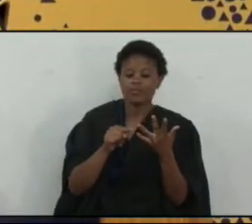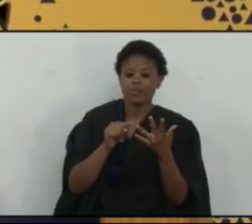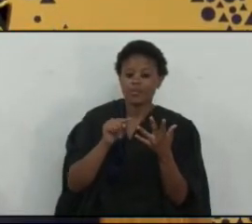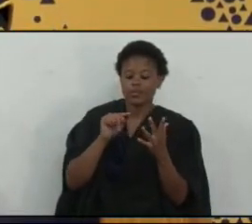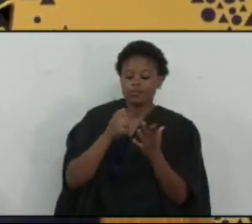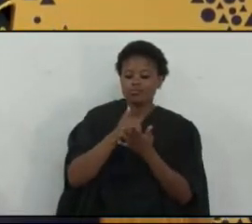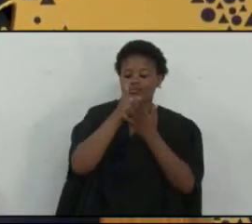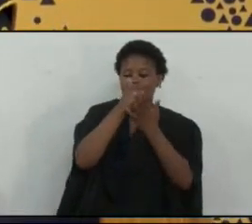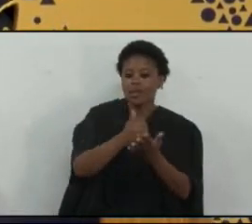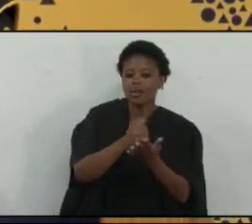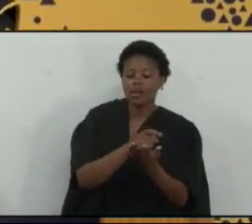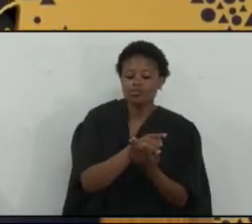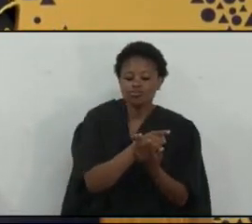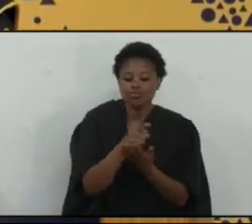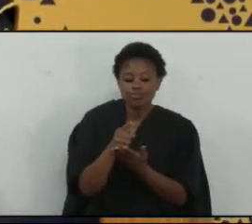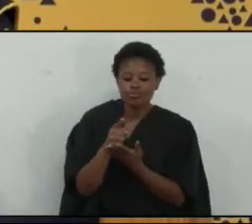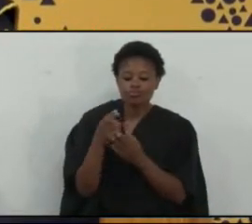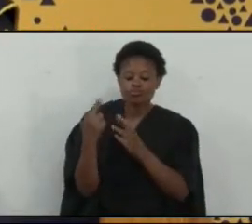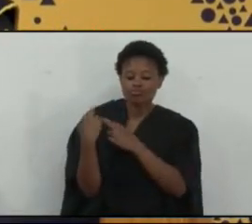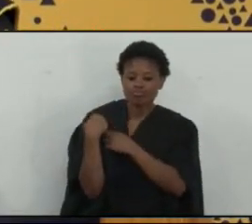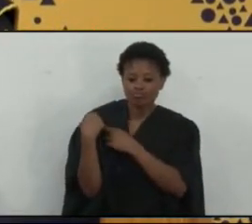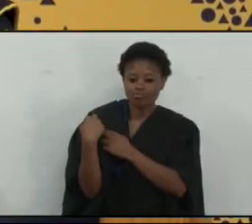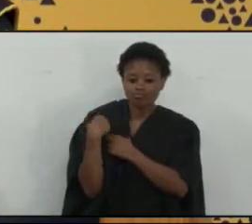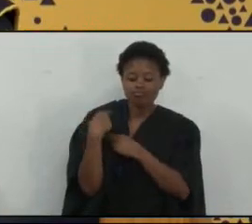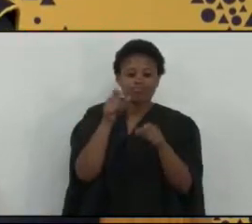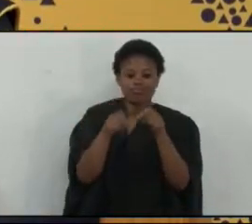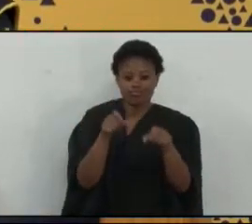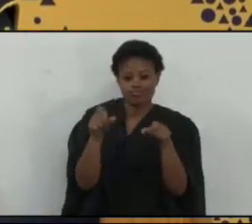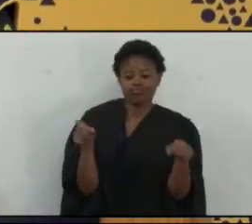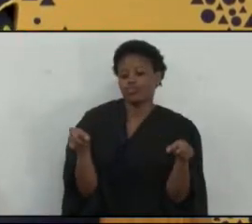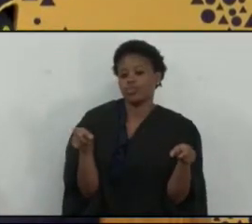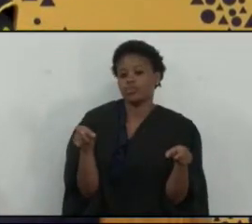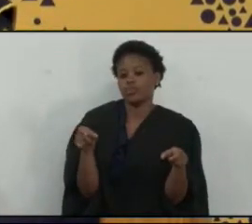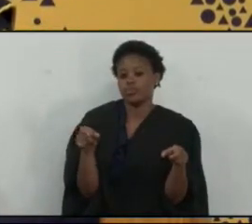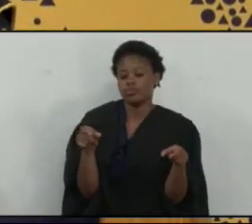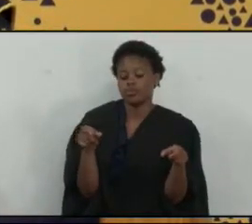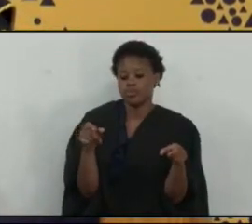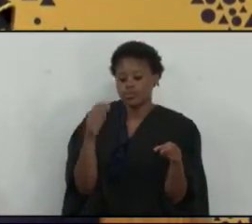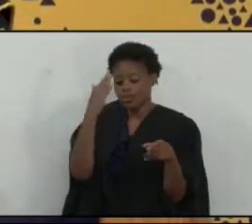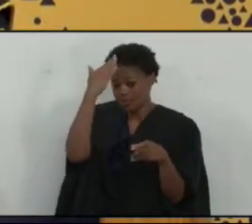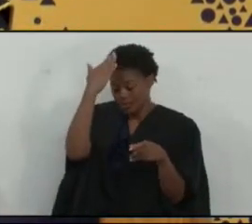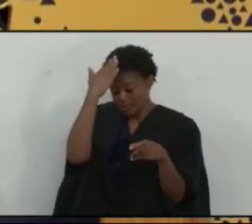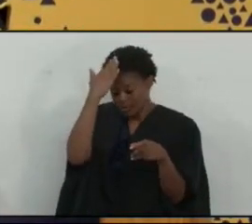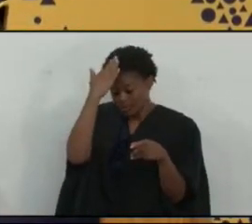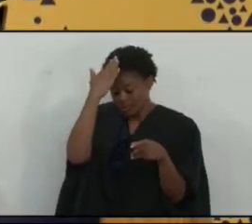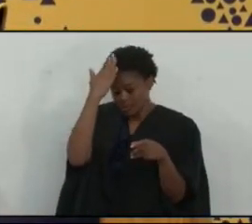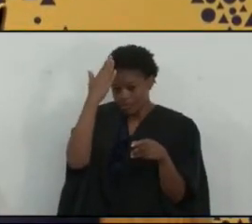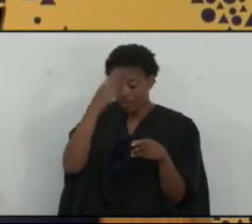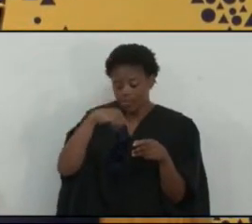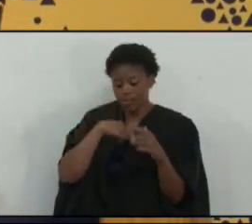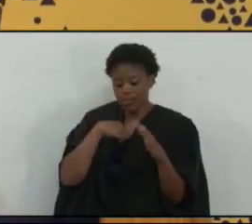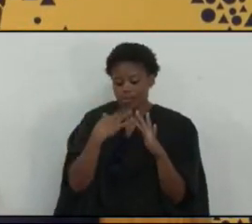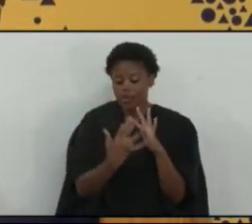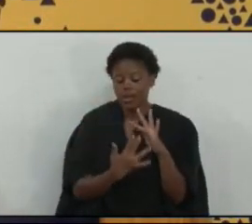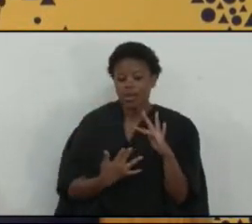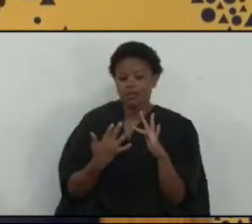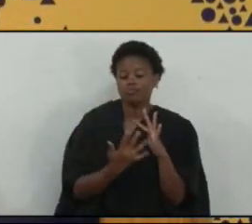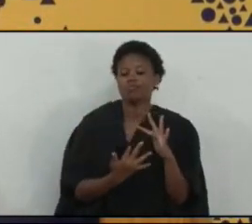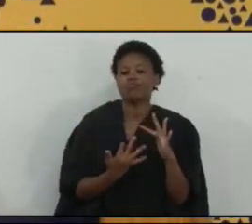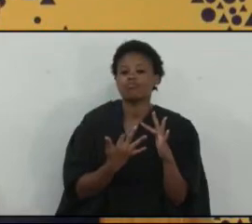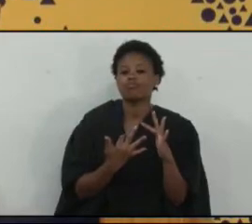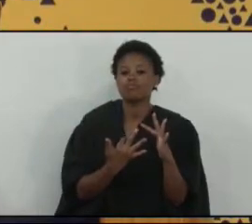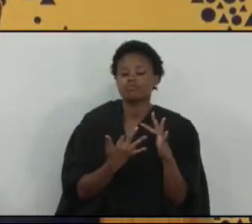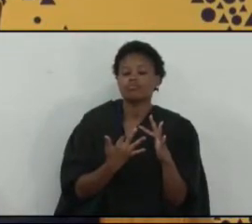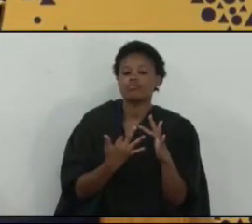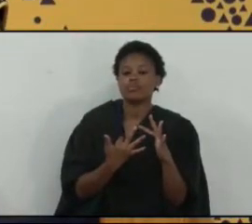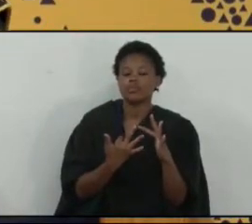to help you become a responsible global citizen. The graduate attributes we aspire to inculcate